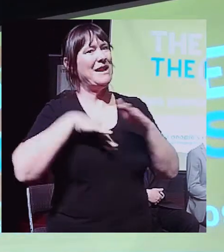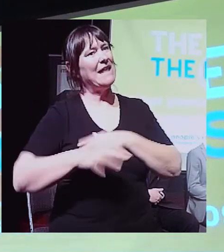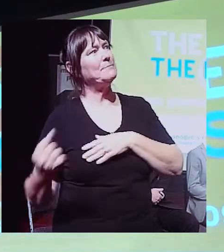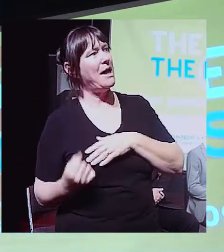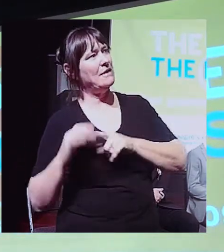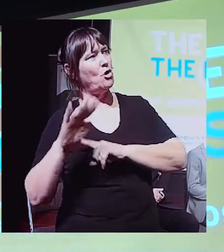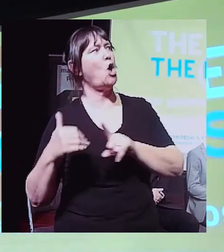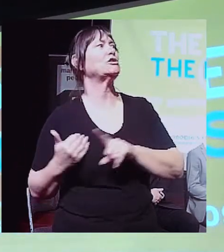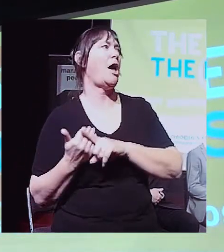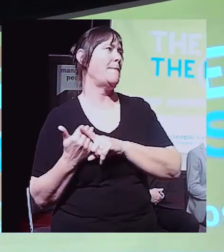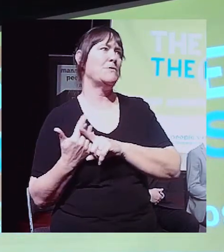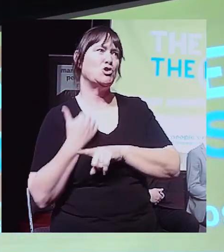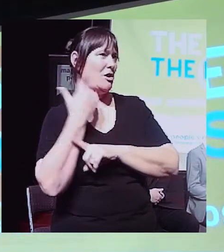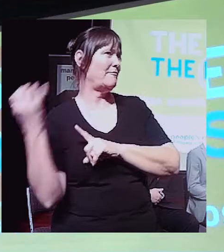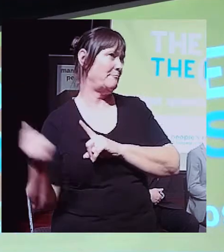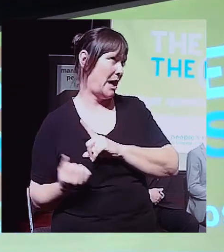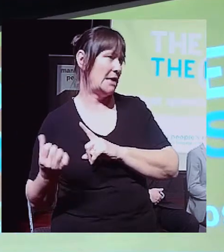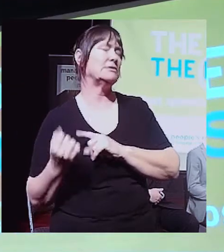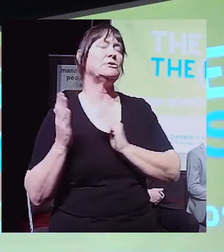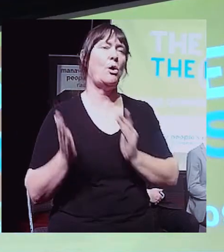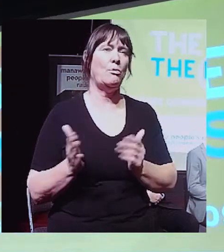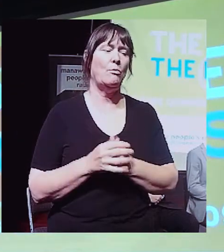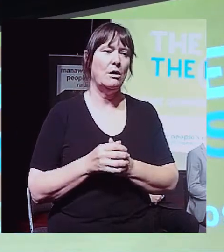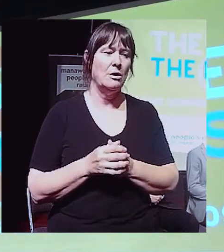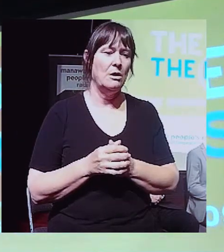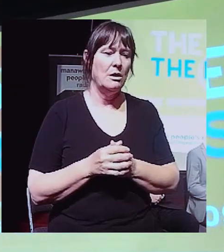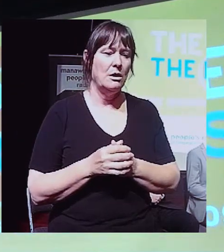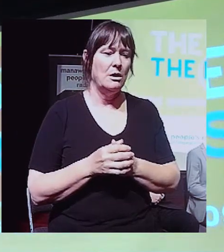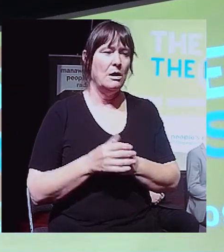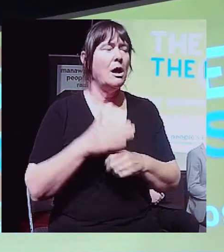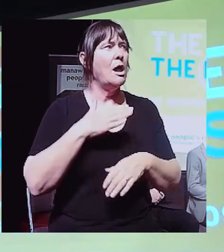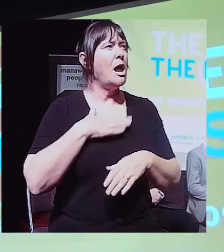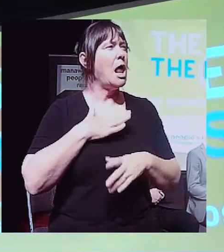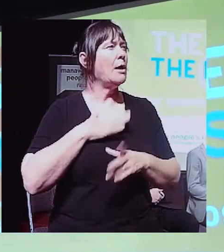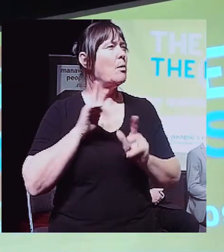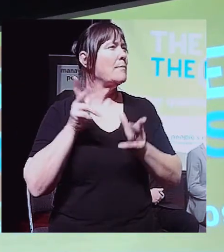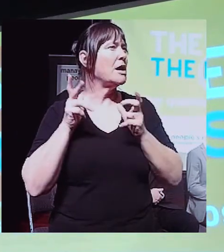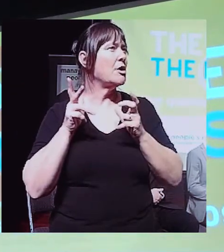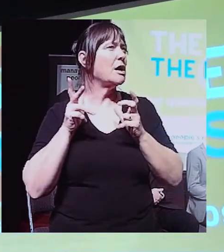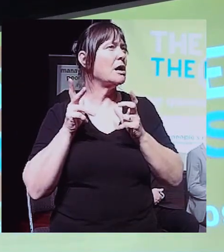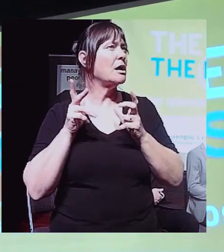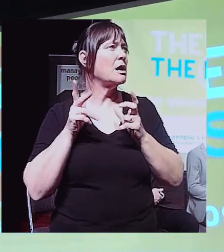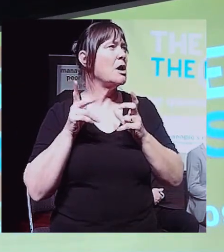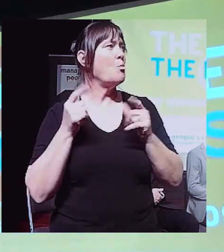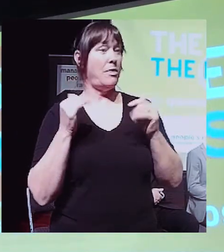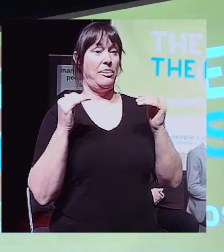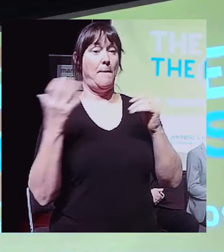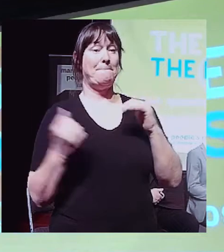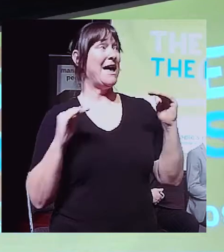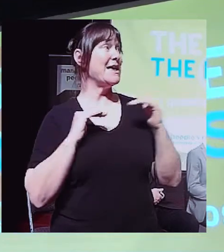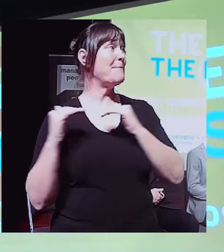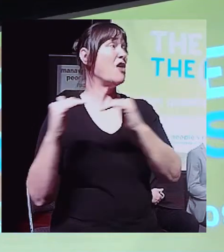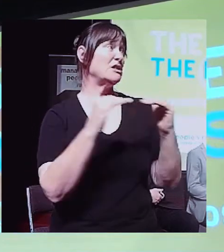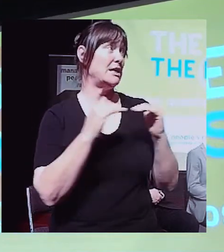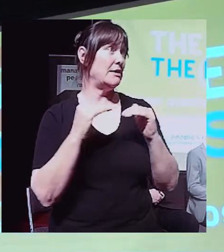So I like what I'm hearing in terms of what is happening there in terms of pay parity as